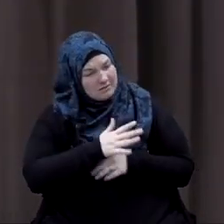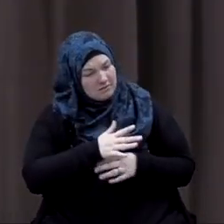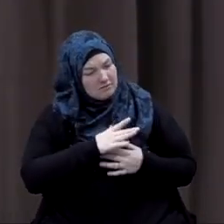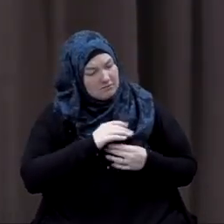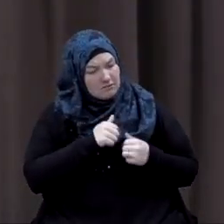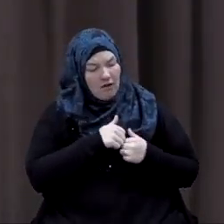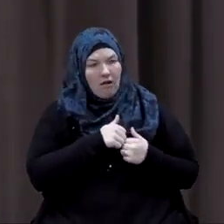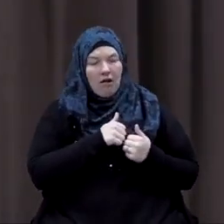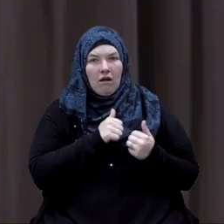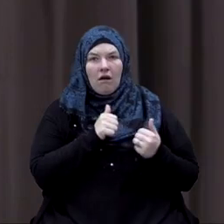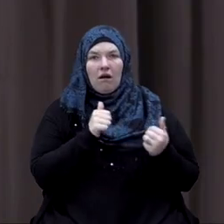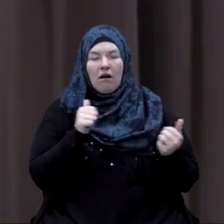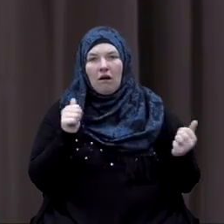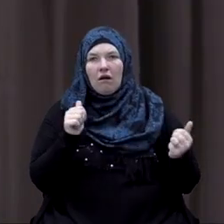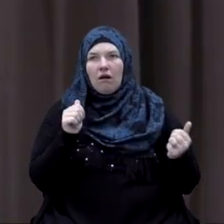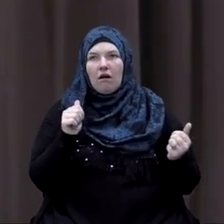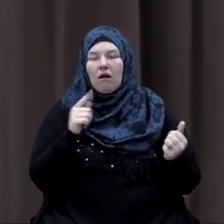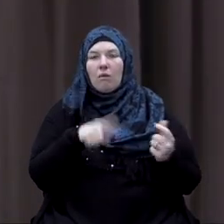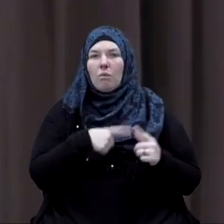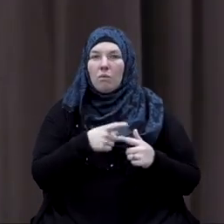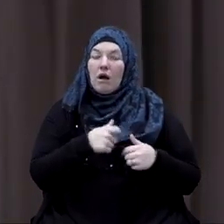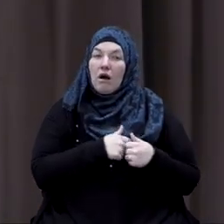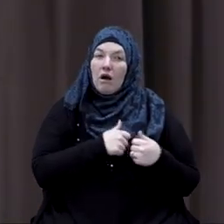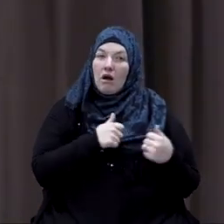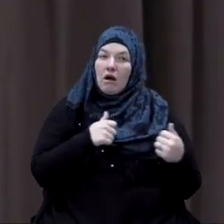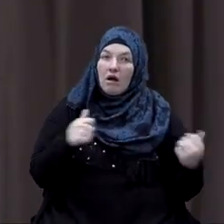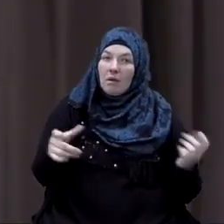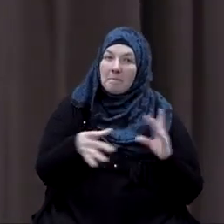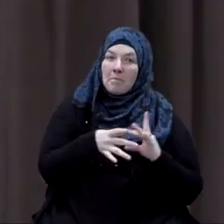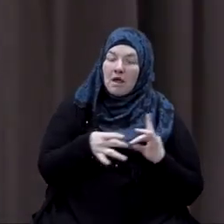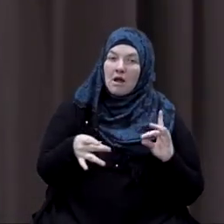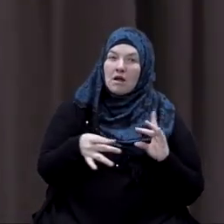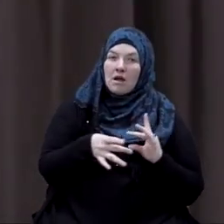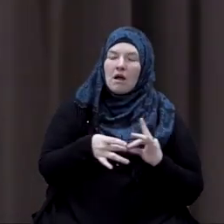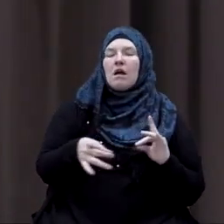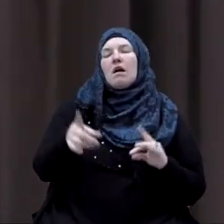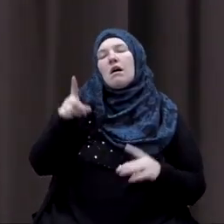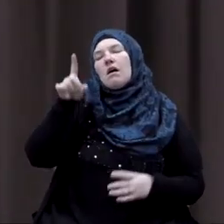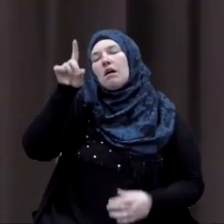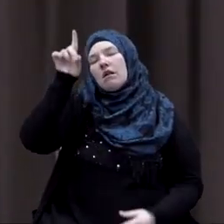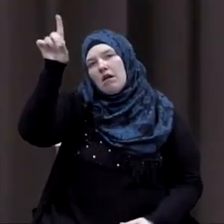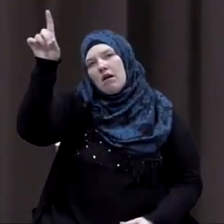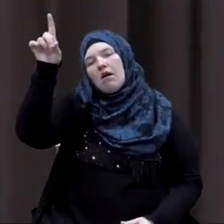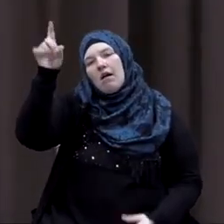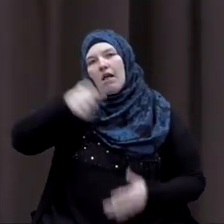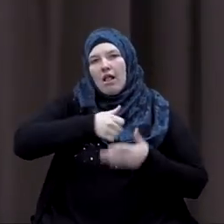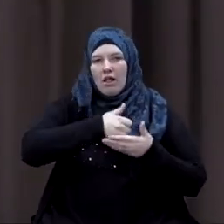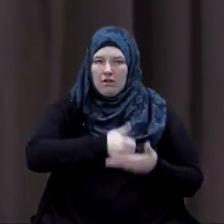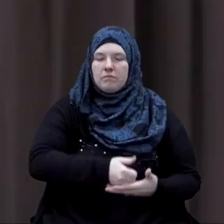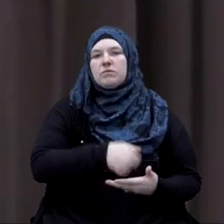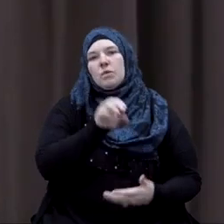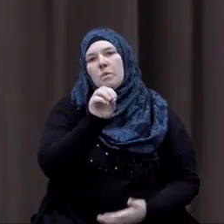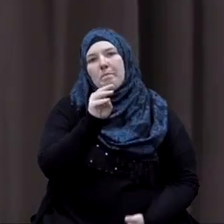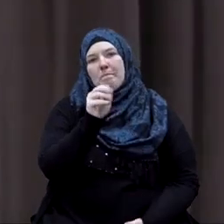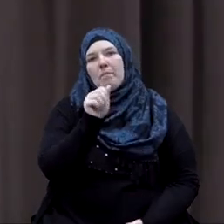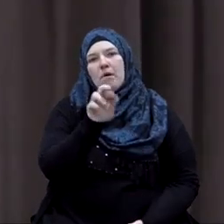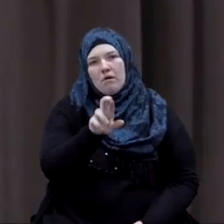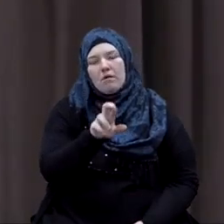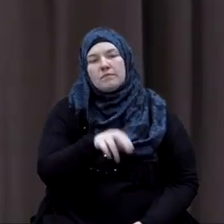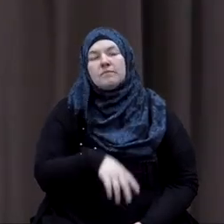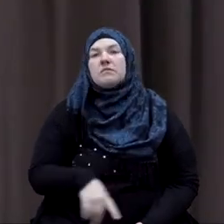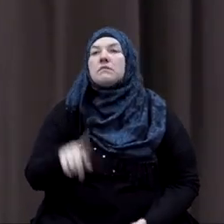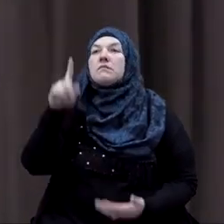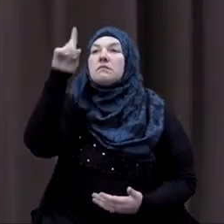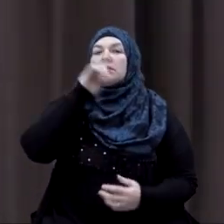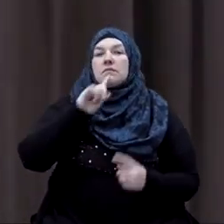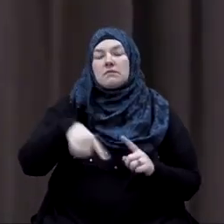heart, and when he opened his heart for the message, Allah subhanahu wa ta'ala helped him. Allah subhanahu wa ta'ala